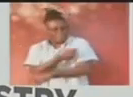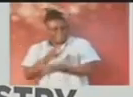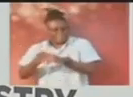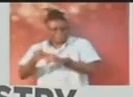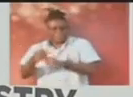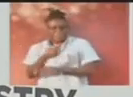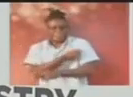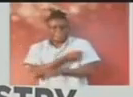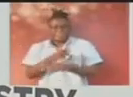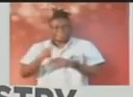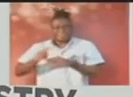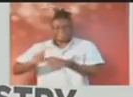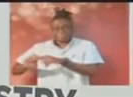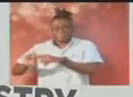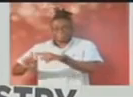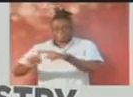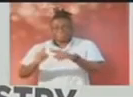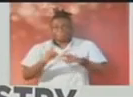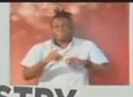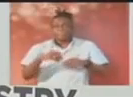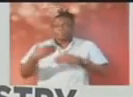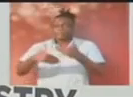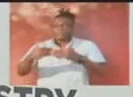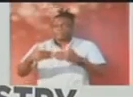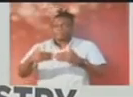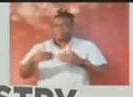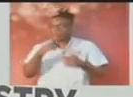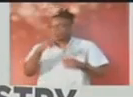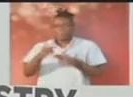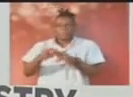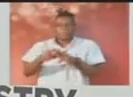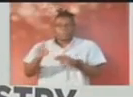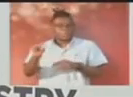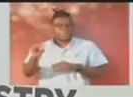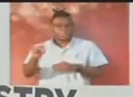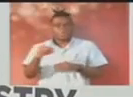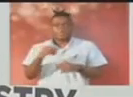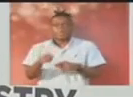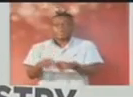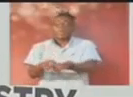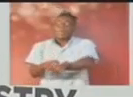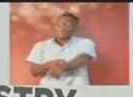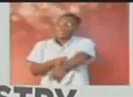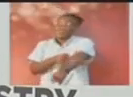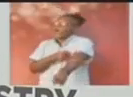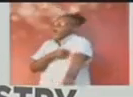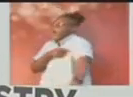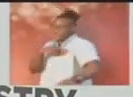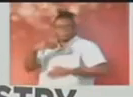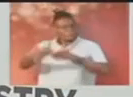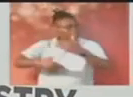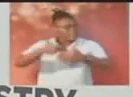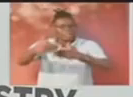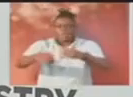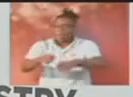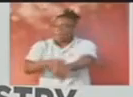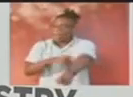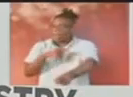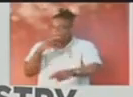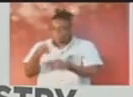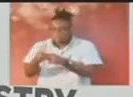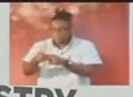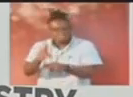process. There are no shortcuts. It's the same process that has been followed for approving vaccines in the